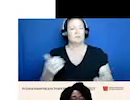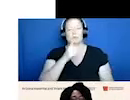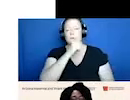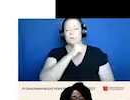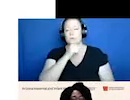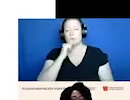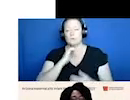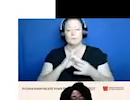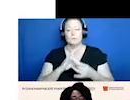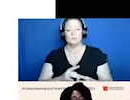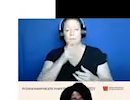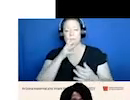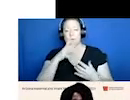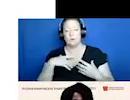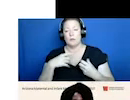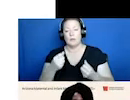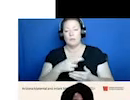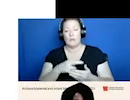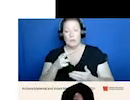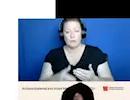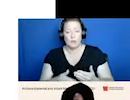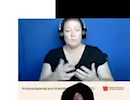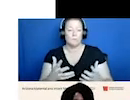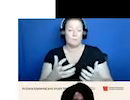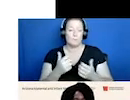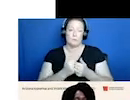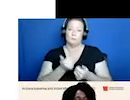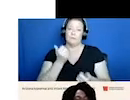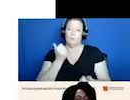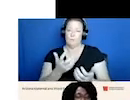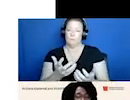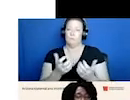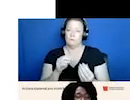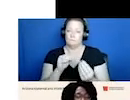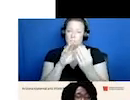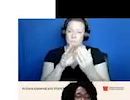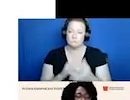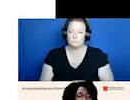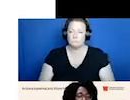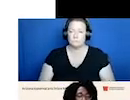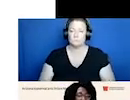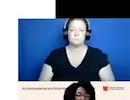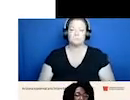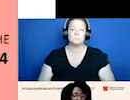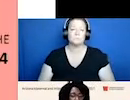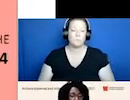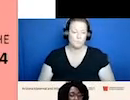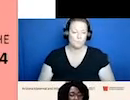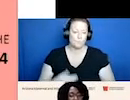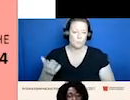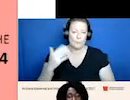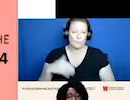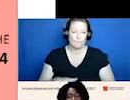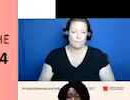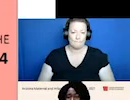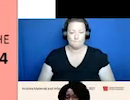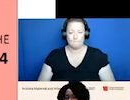related to maternal health outcomes that we want to avoid and address. If you go to the next slide, Dave.